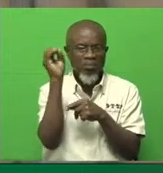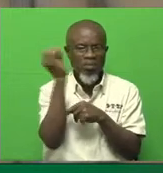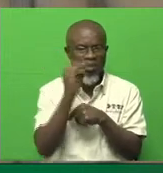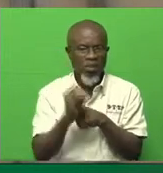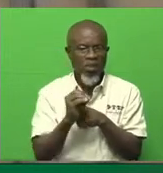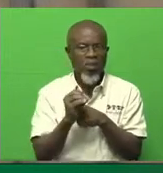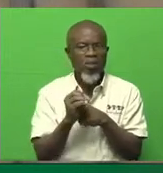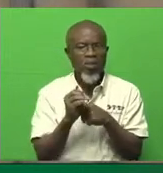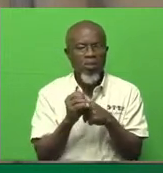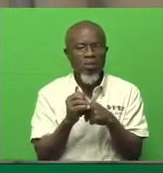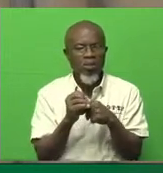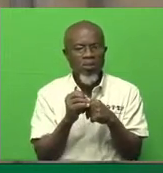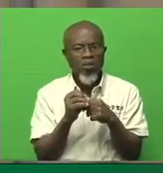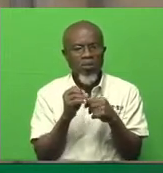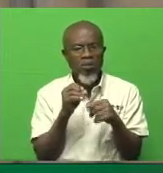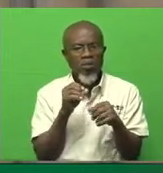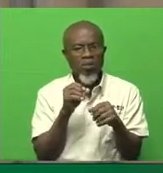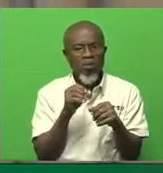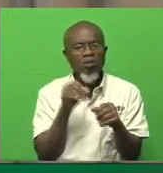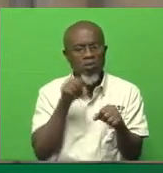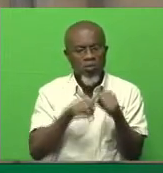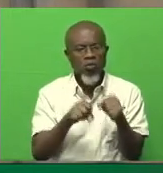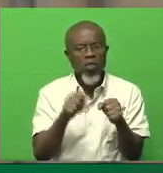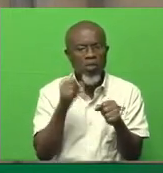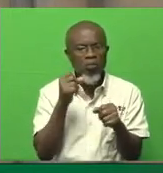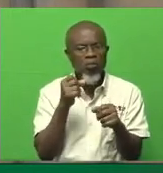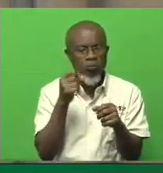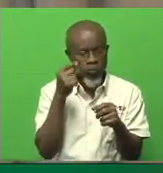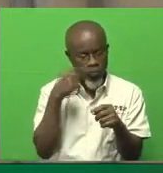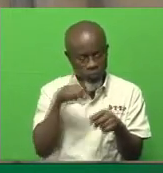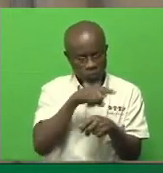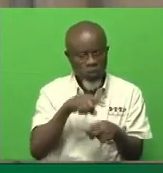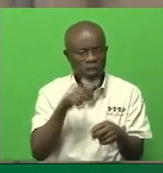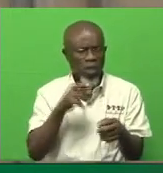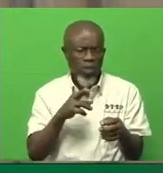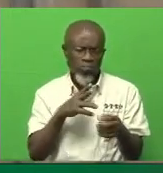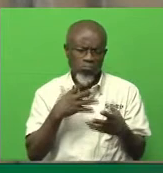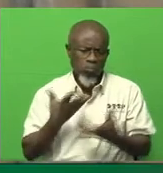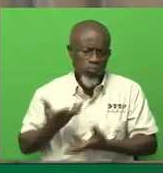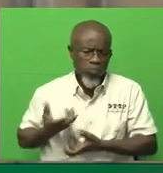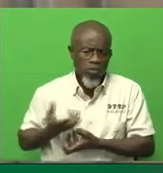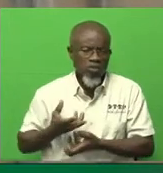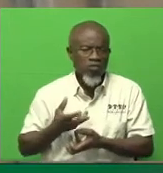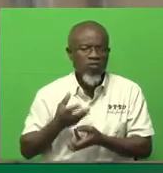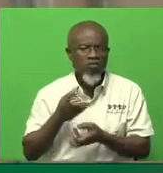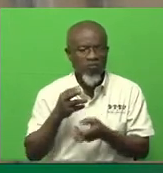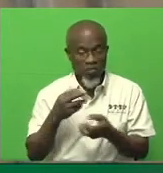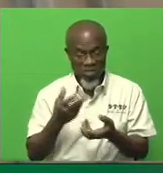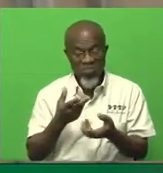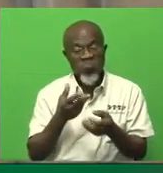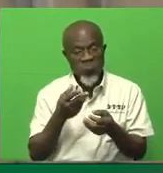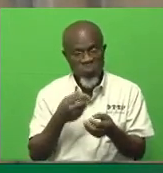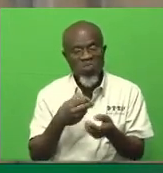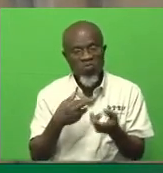to be considered breastfeeding friendly it's a work in progress but let me tell you some of the advances